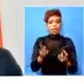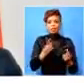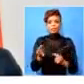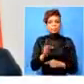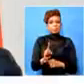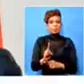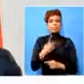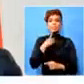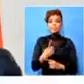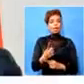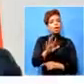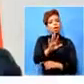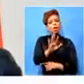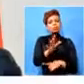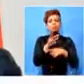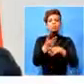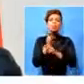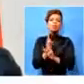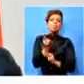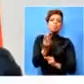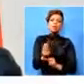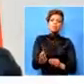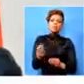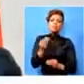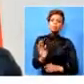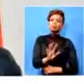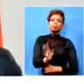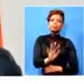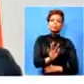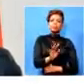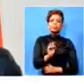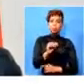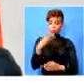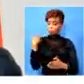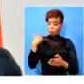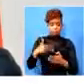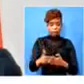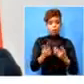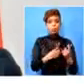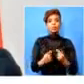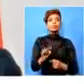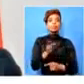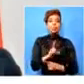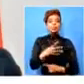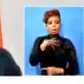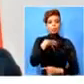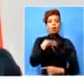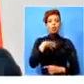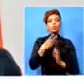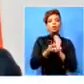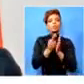coming with interest rate. And we said no, insofar as we have done our own review of IMF